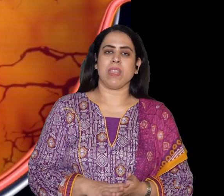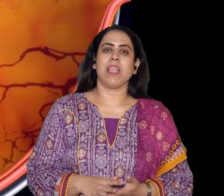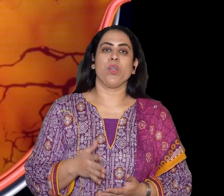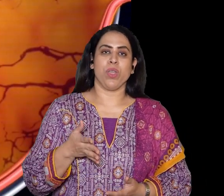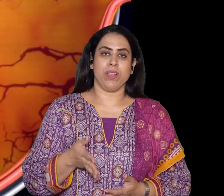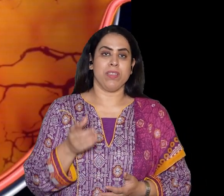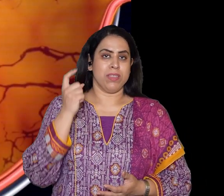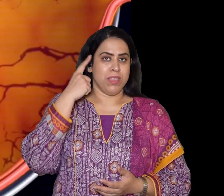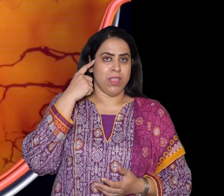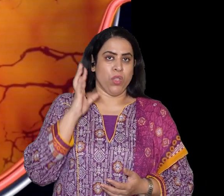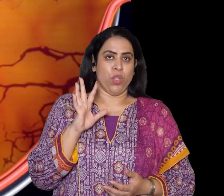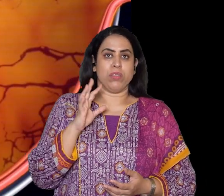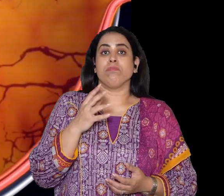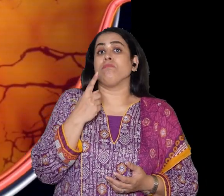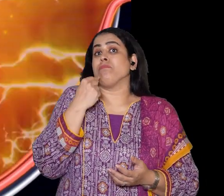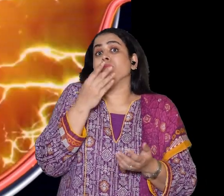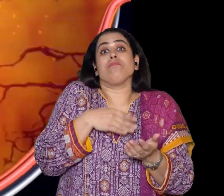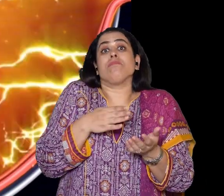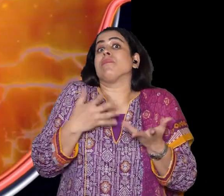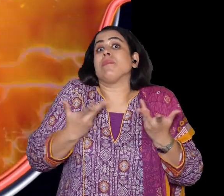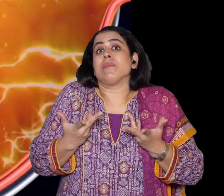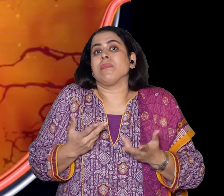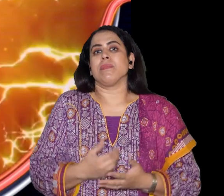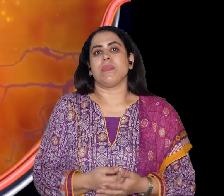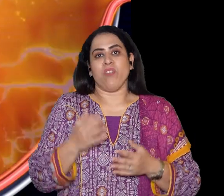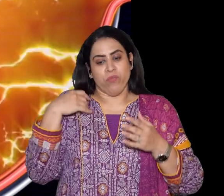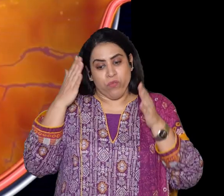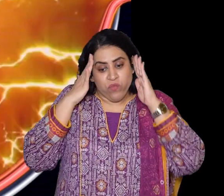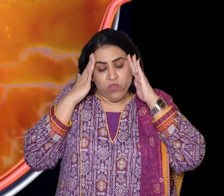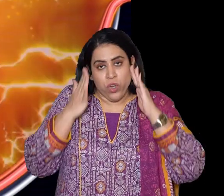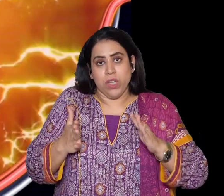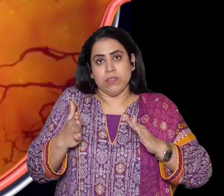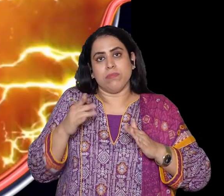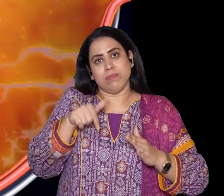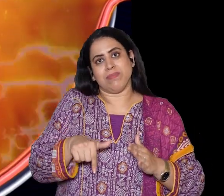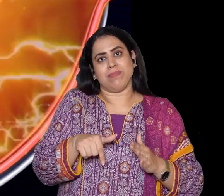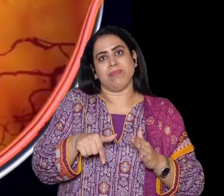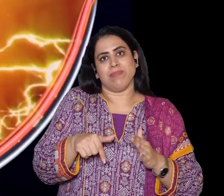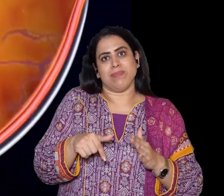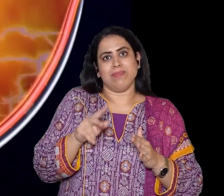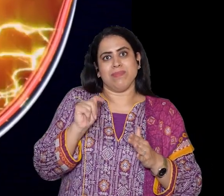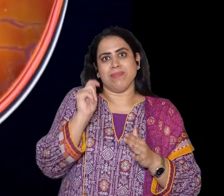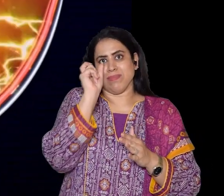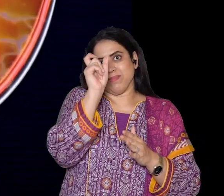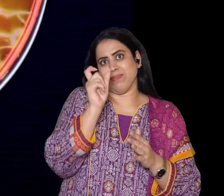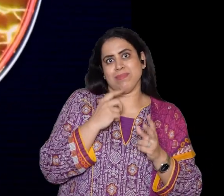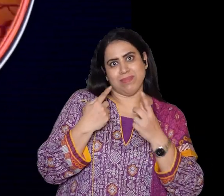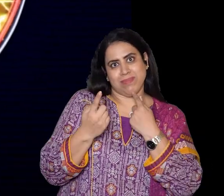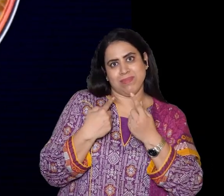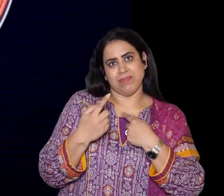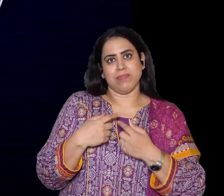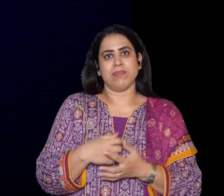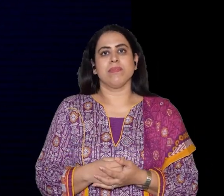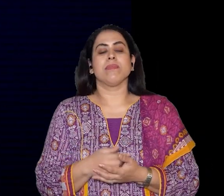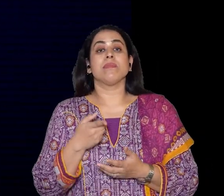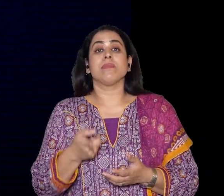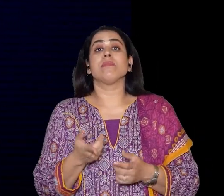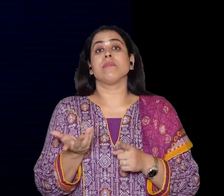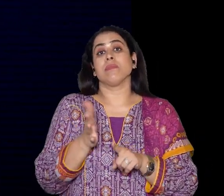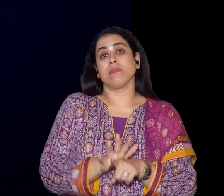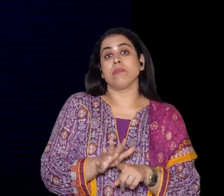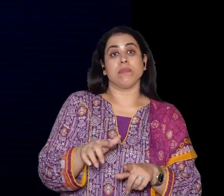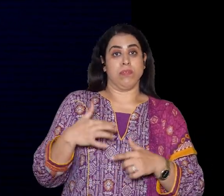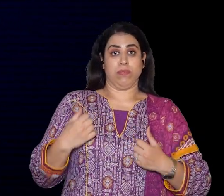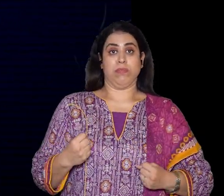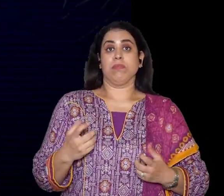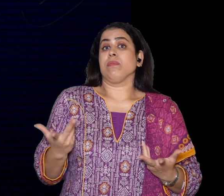Okay, so now that we know what diabetes is, we can focus on this documentary's main topic of discussion: its effect